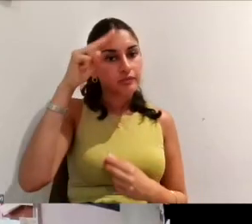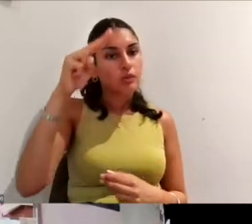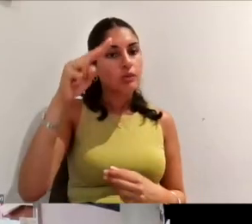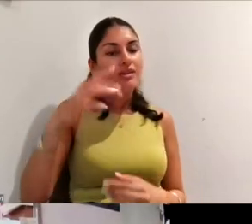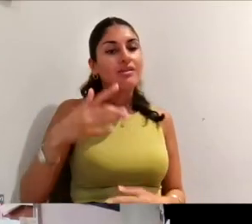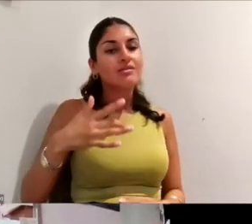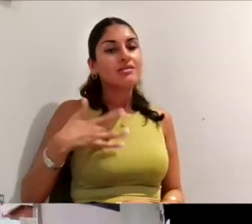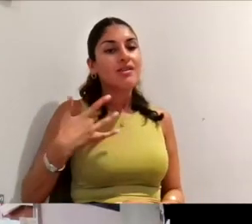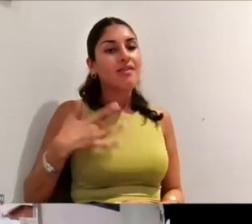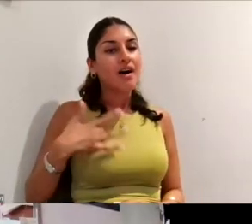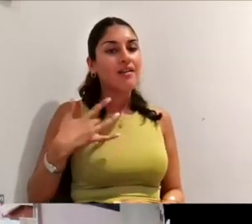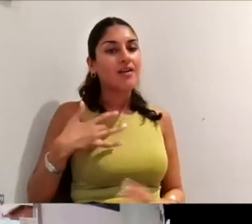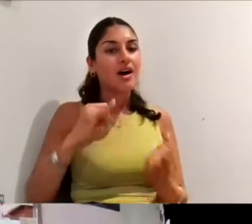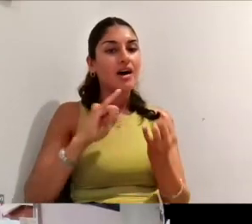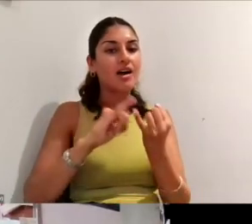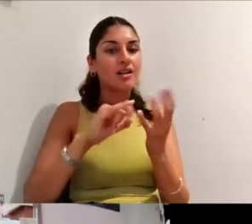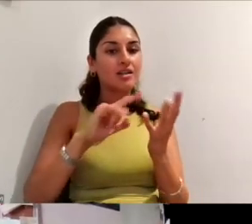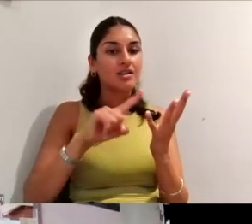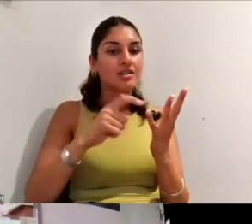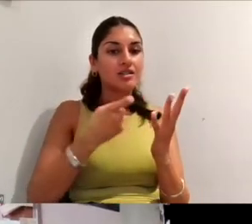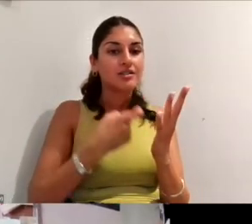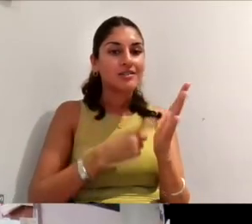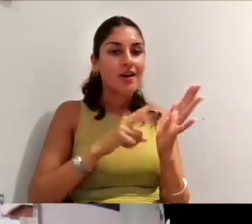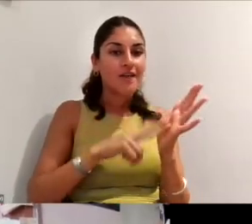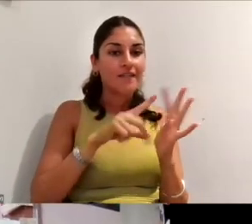Survivor. Entered